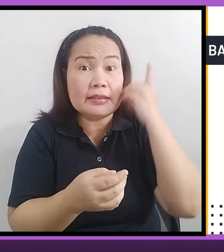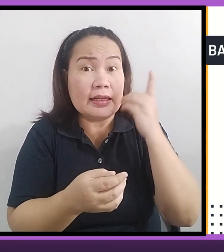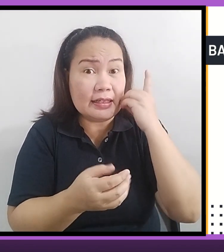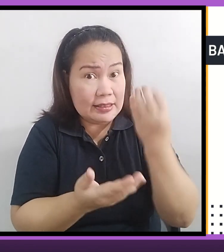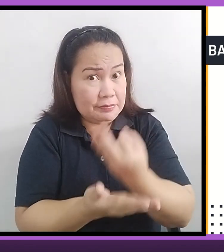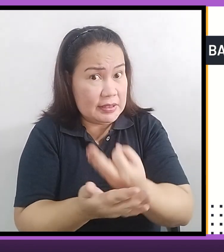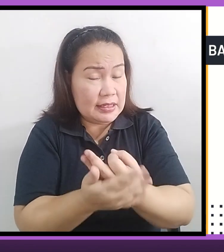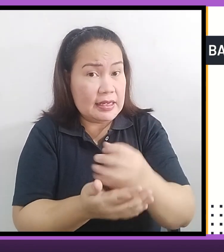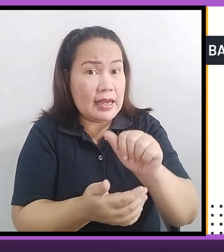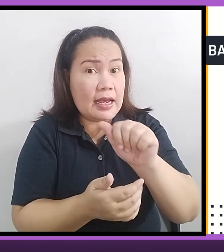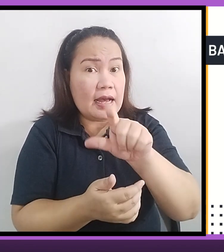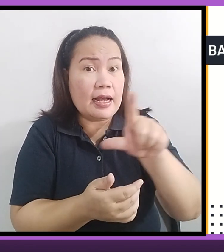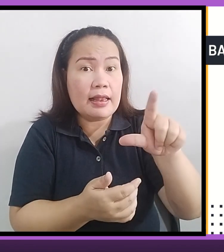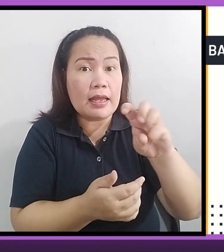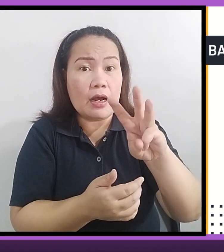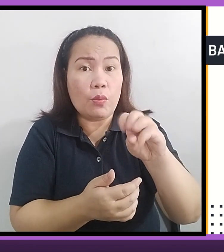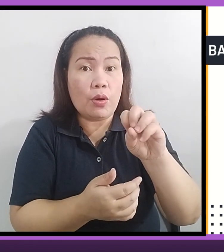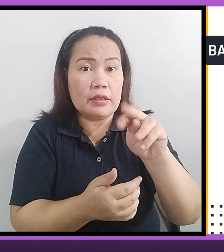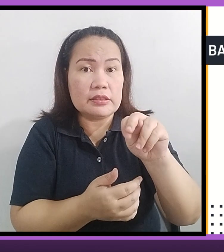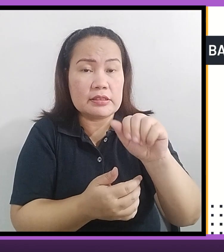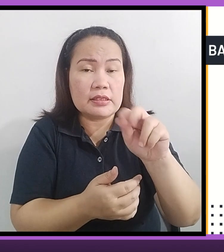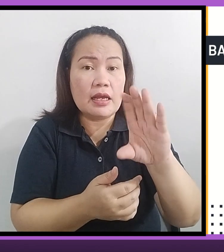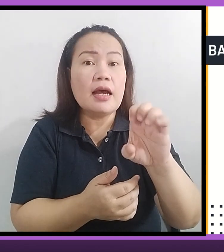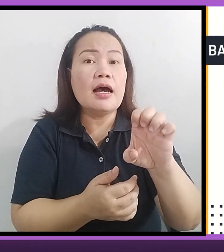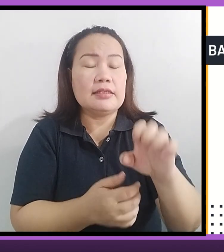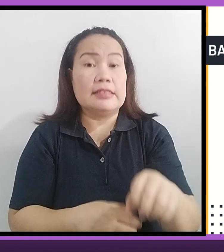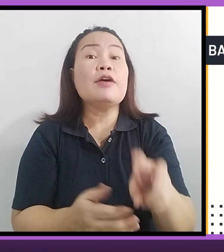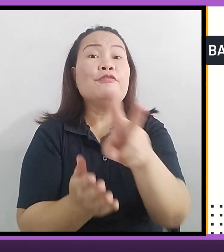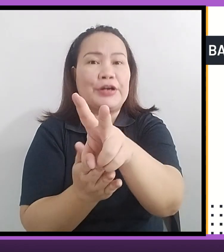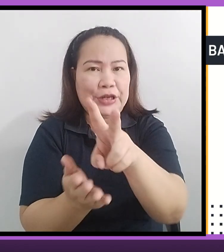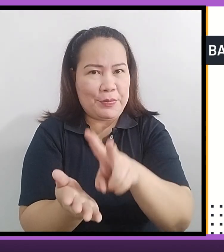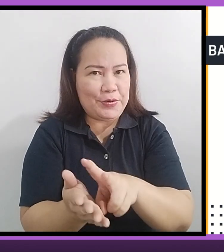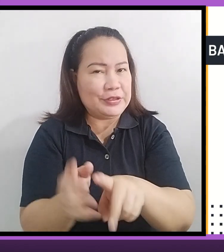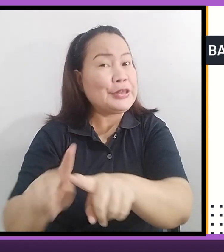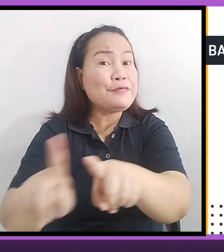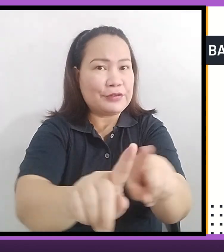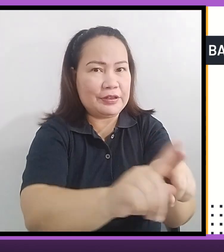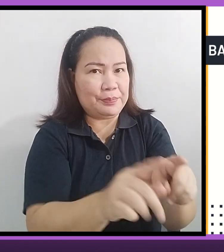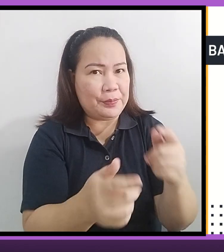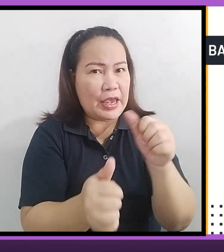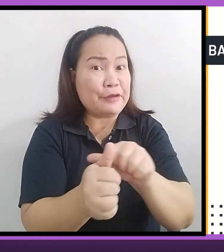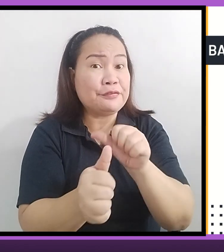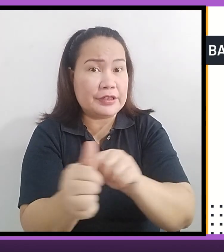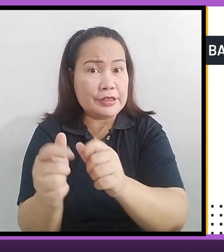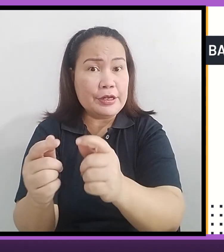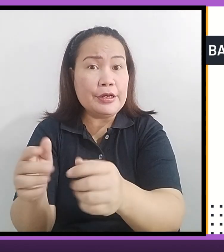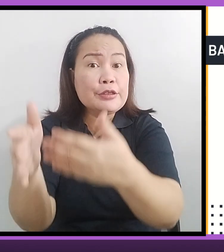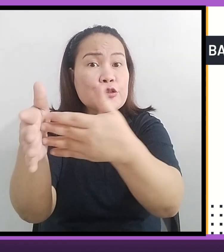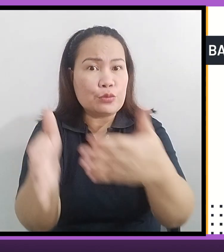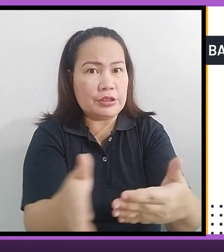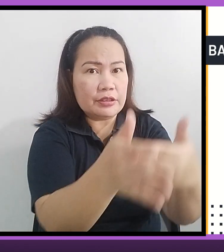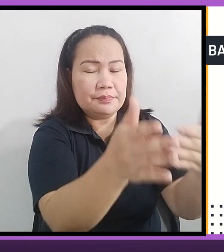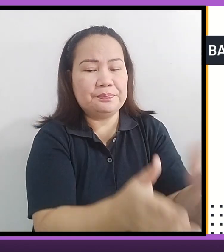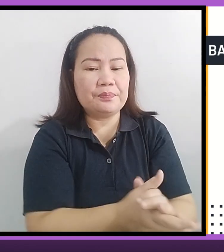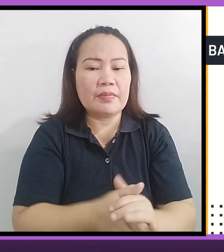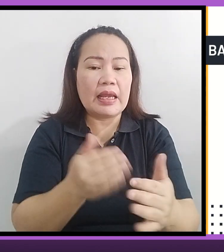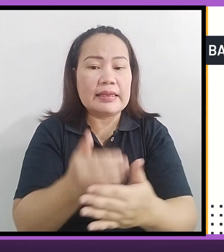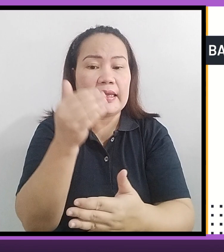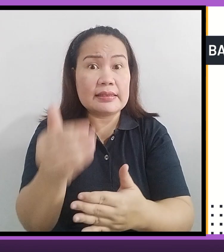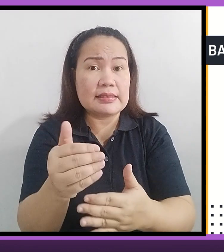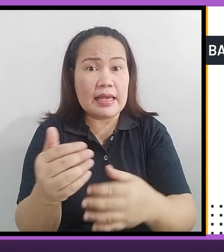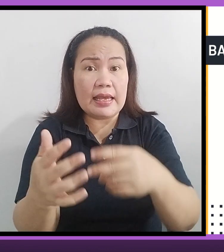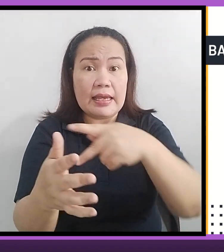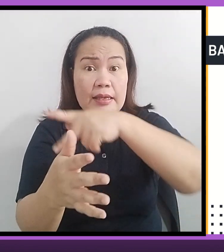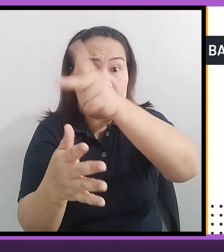daily allowance rather. So that is a variable. Next is a population is the set of all possible